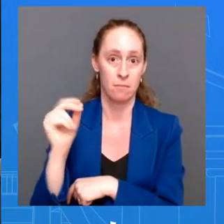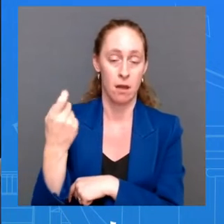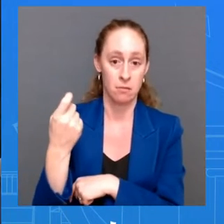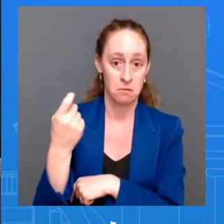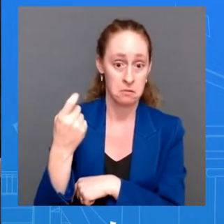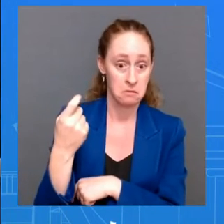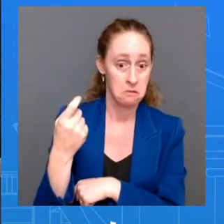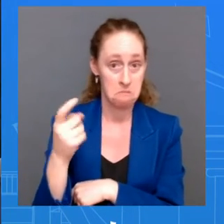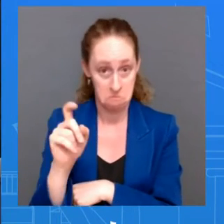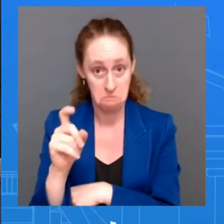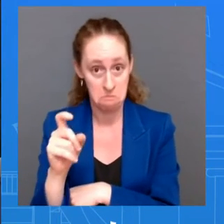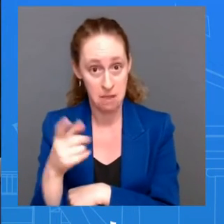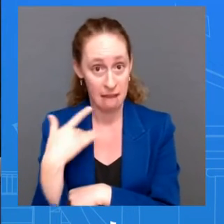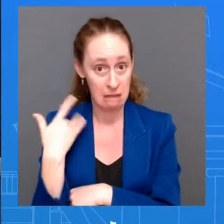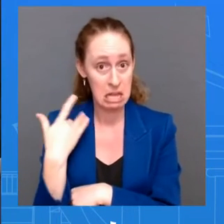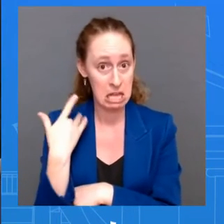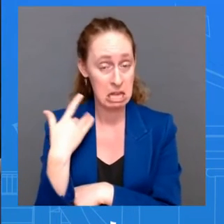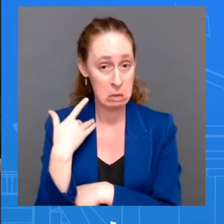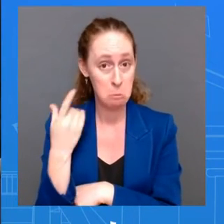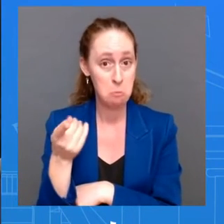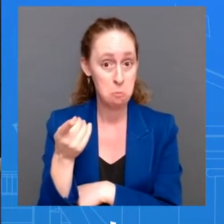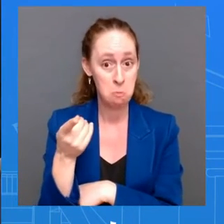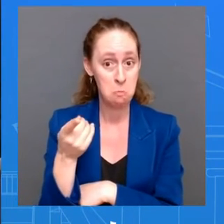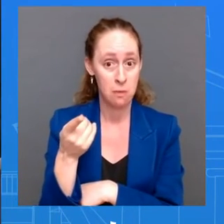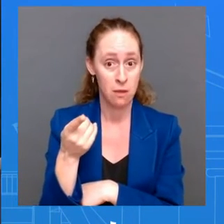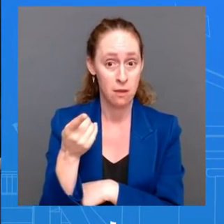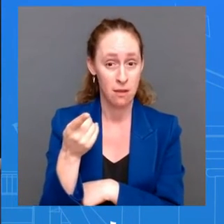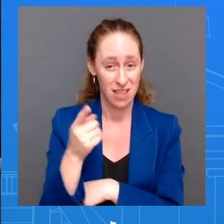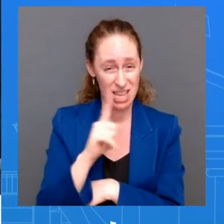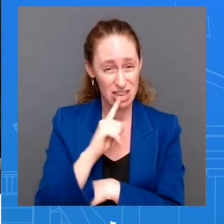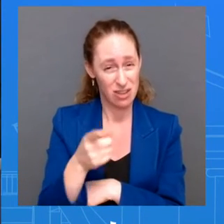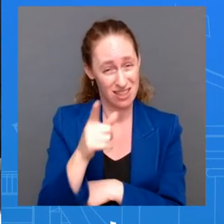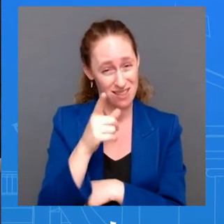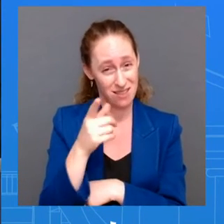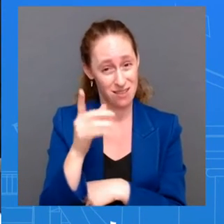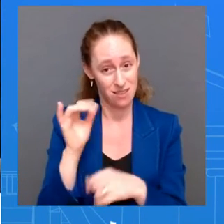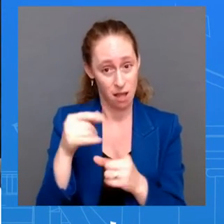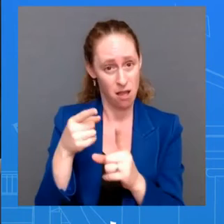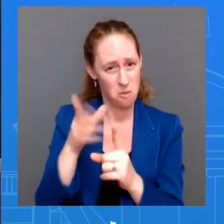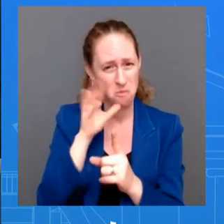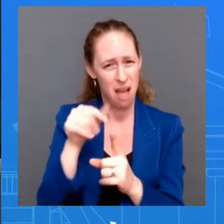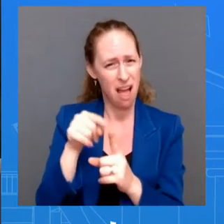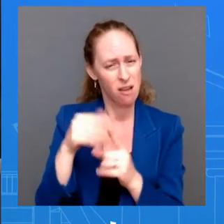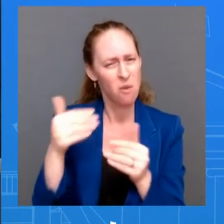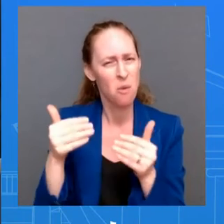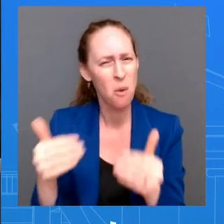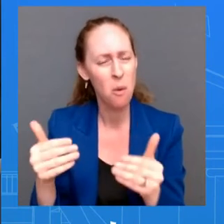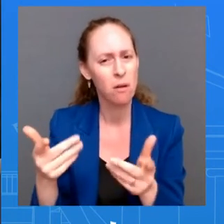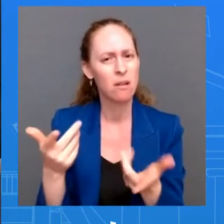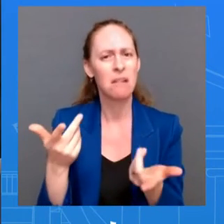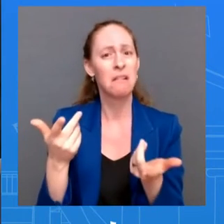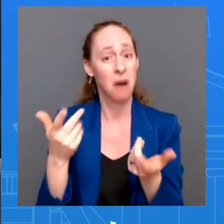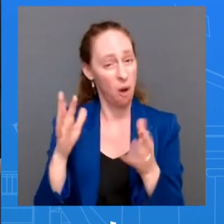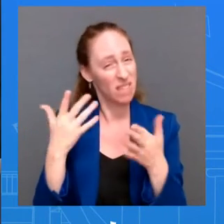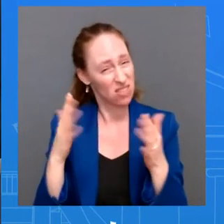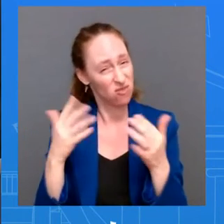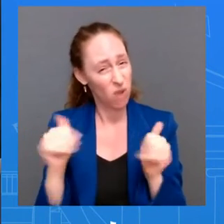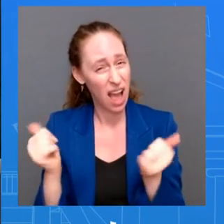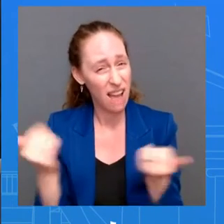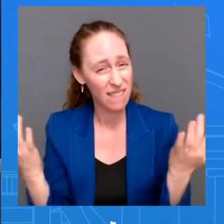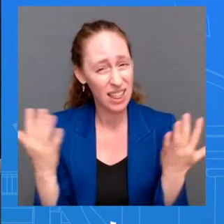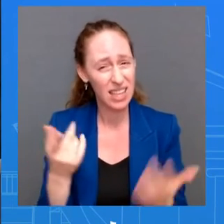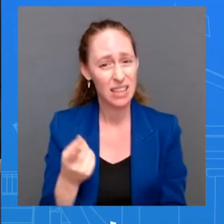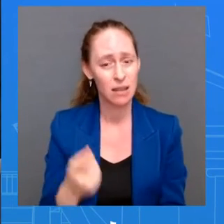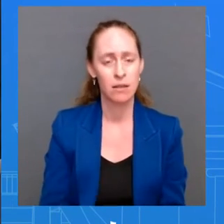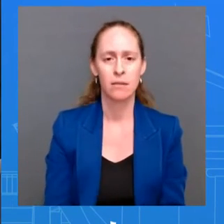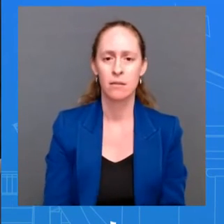made more available? CNN reported this morning that only 230 courses had gone out as of last week with more than 5,000 or close to